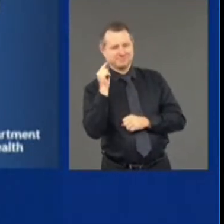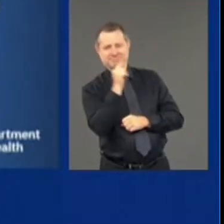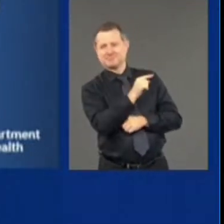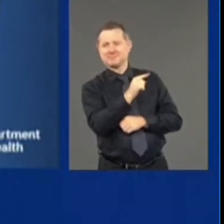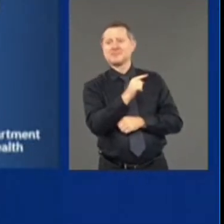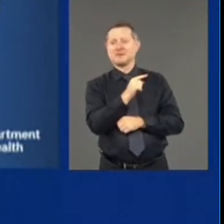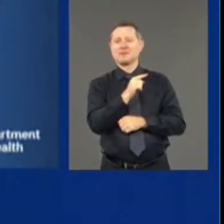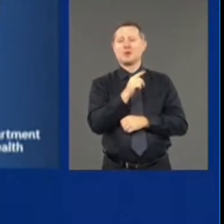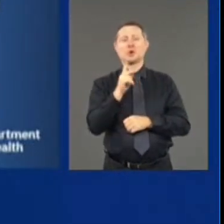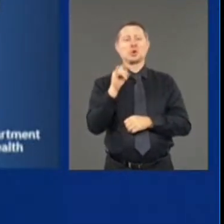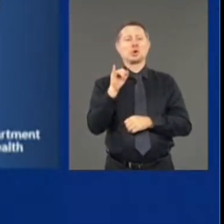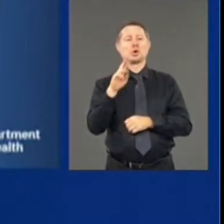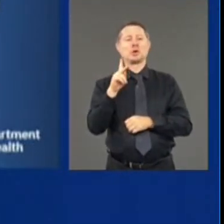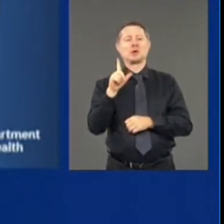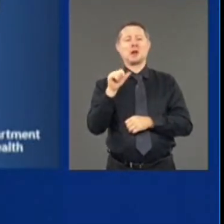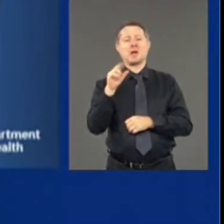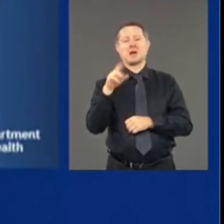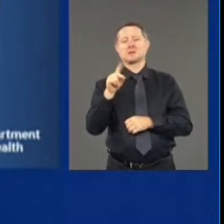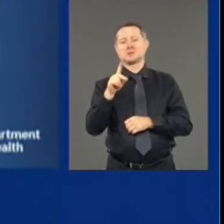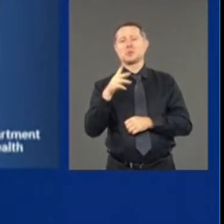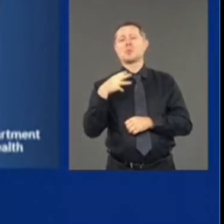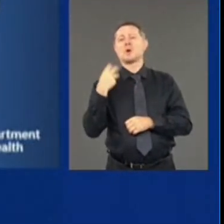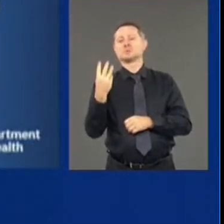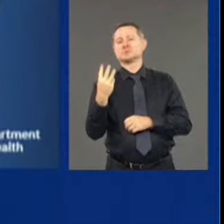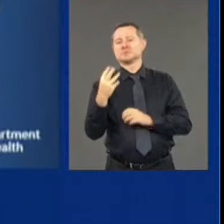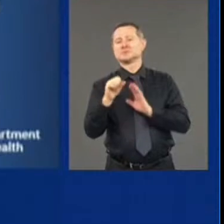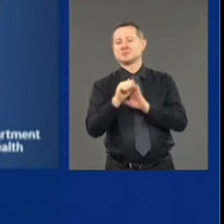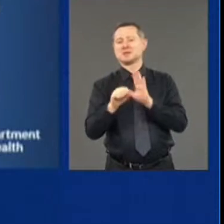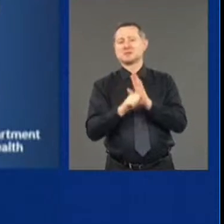Kirkland, Washington in February of 2020.